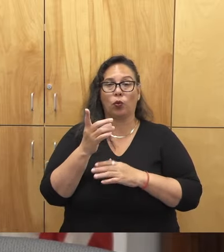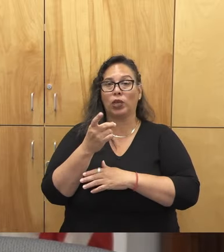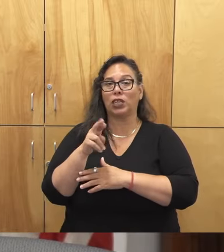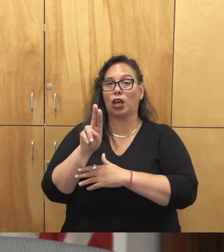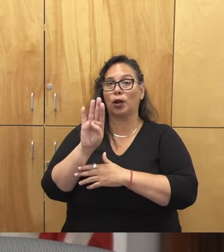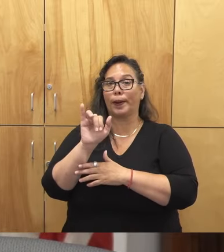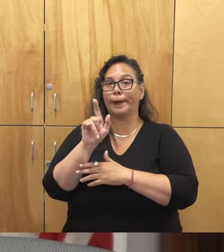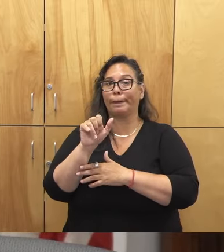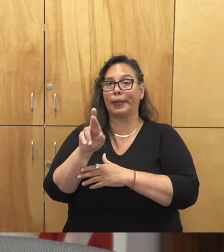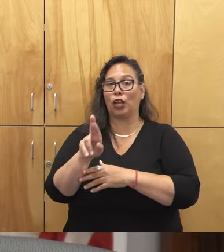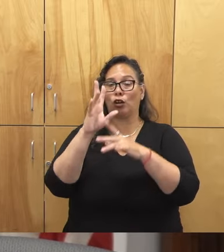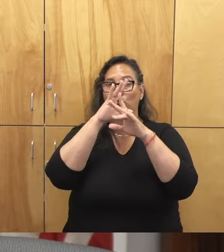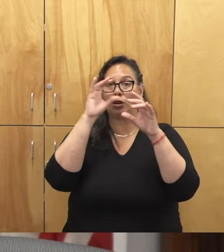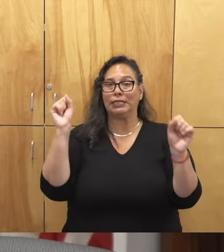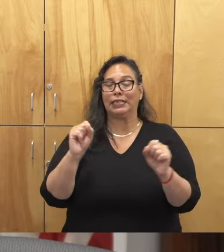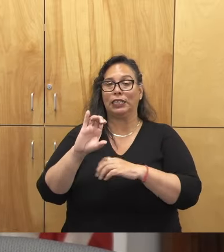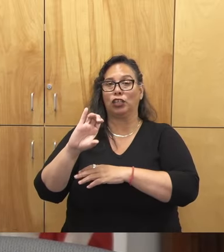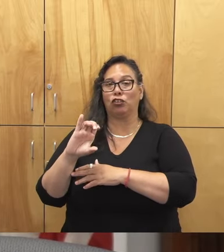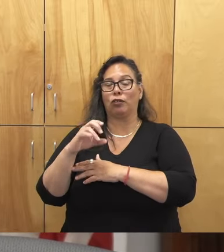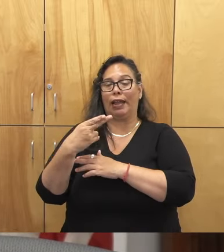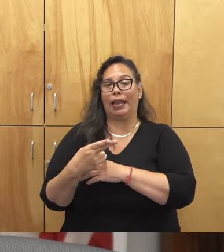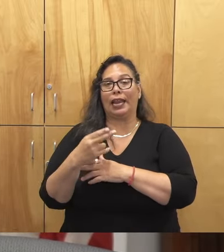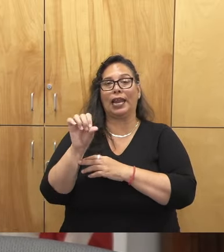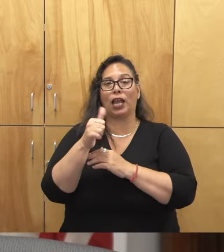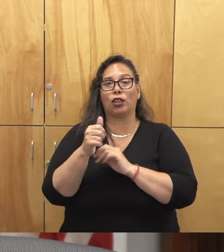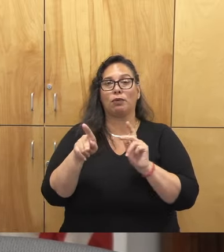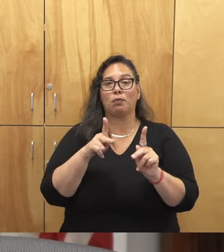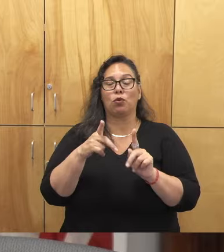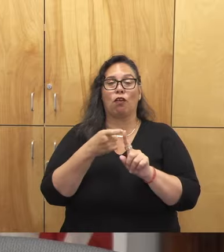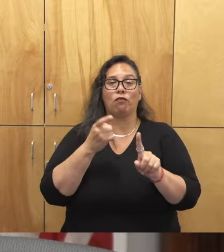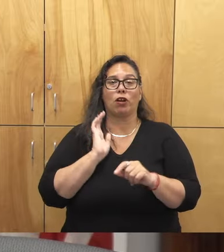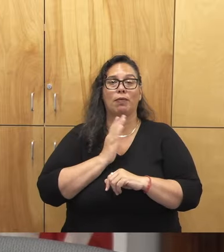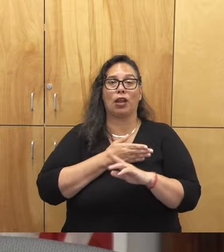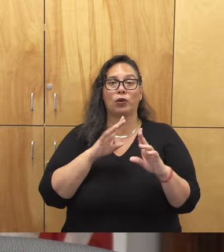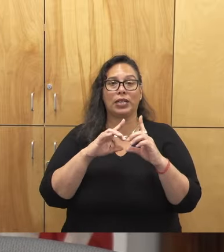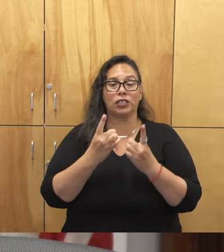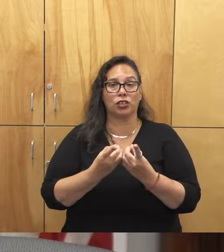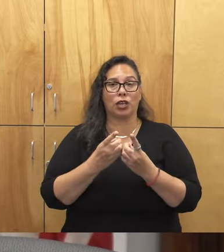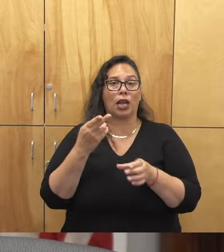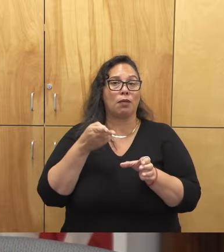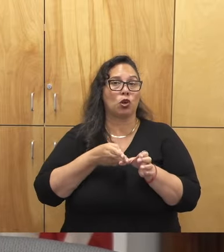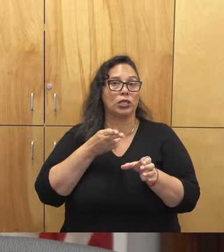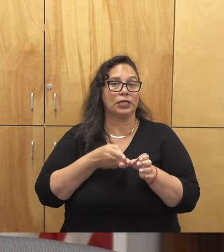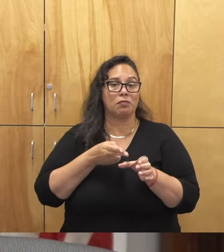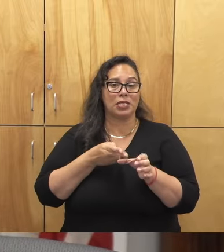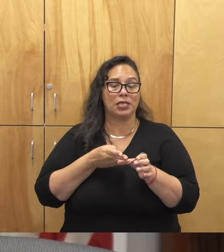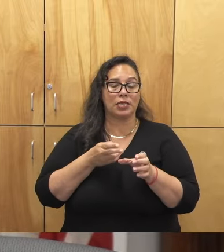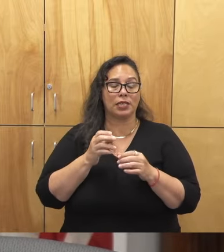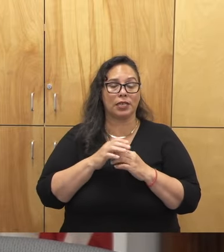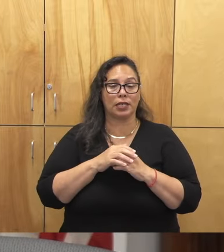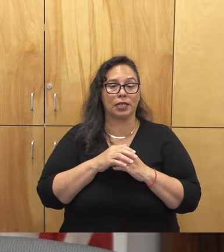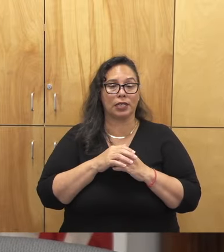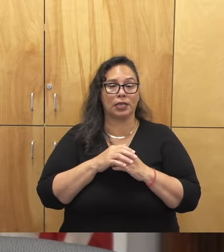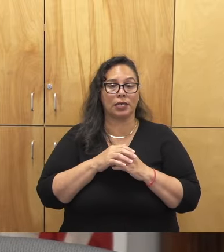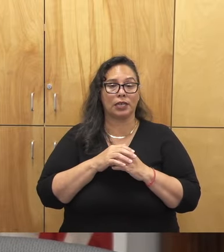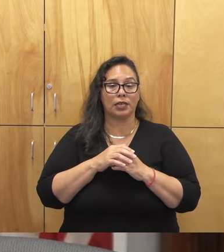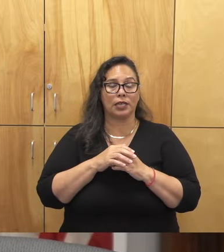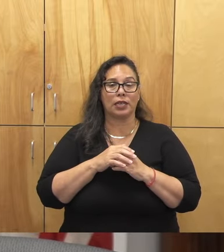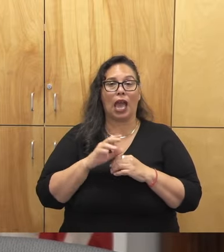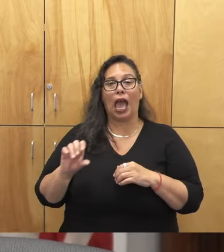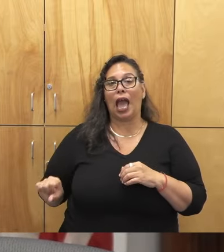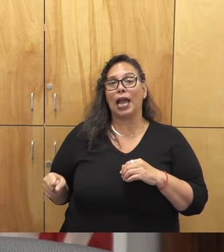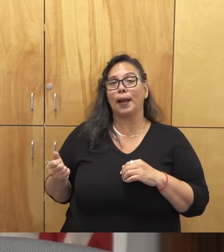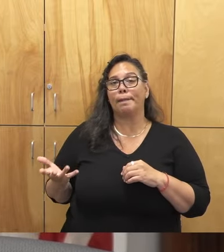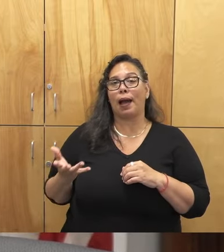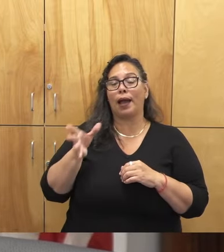Baker, President Craighead, and a few other folks from our district, to participate in Khmer Parent